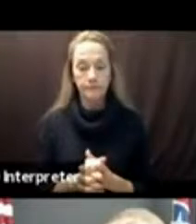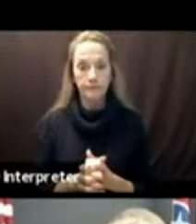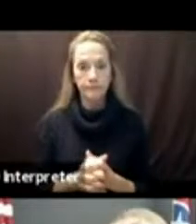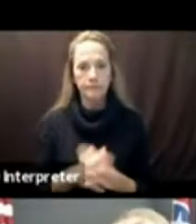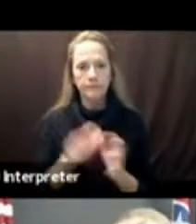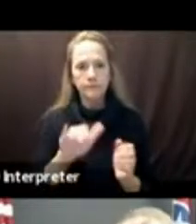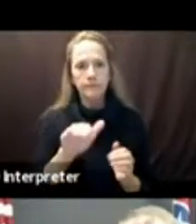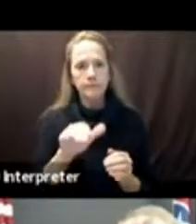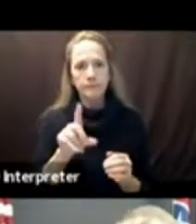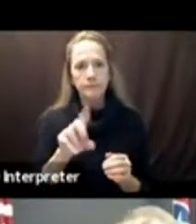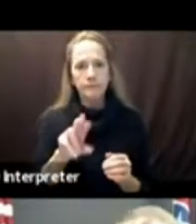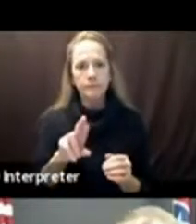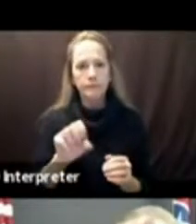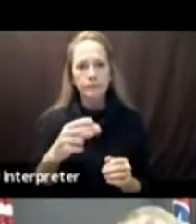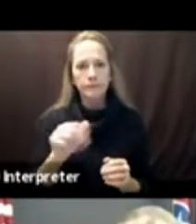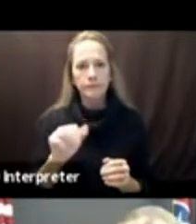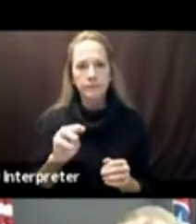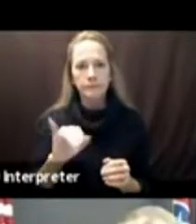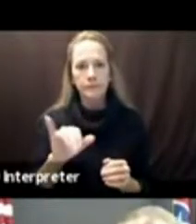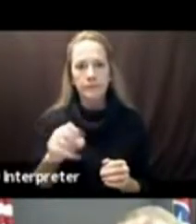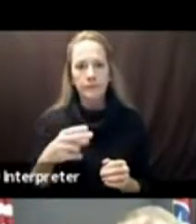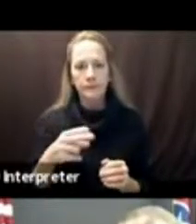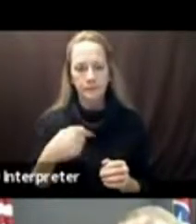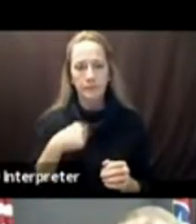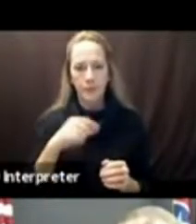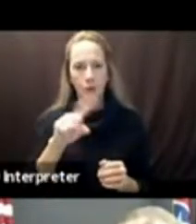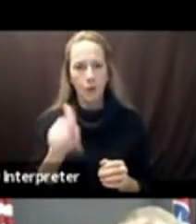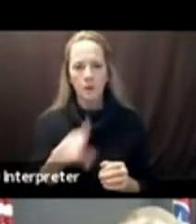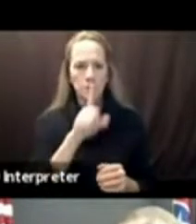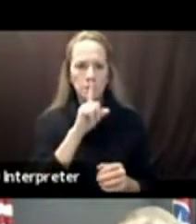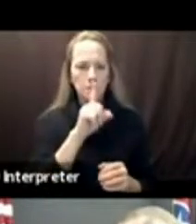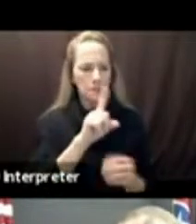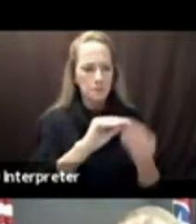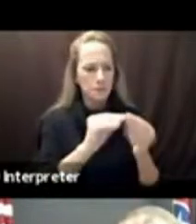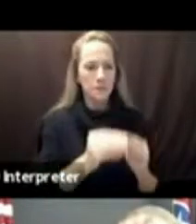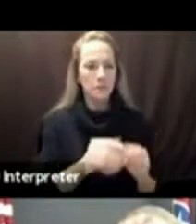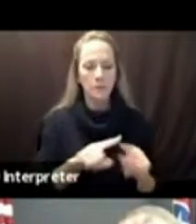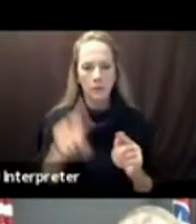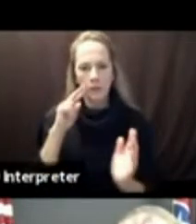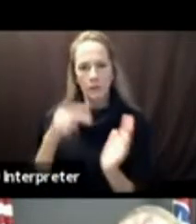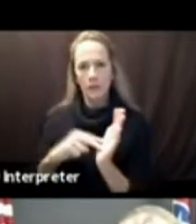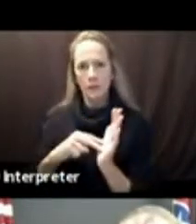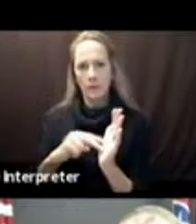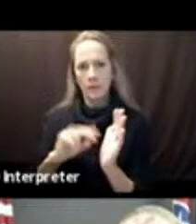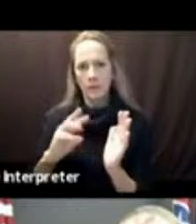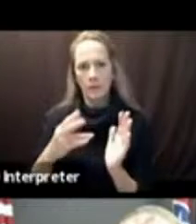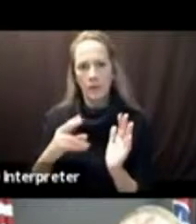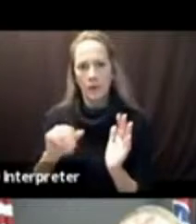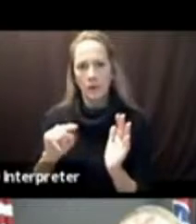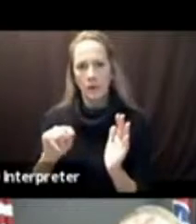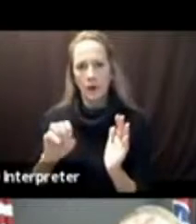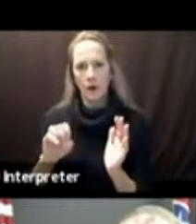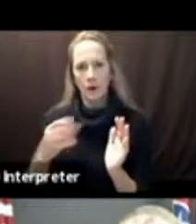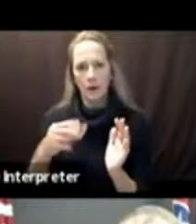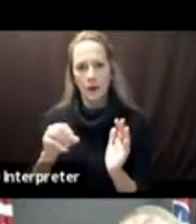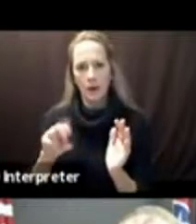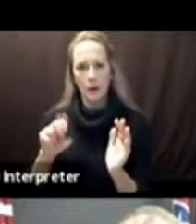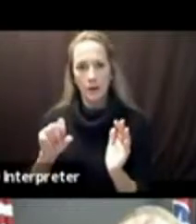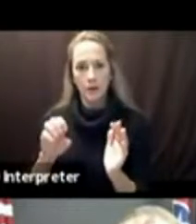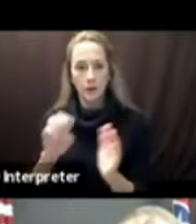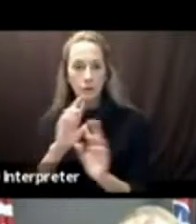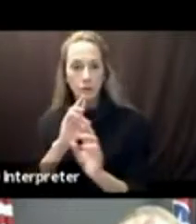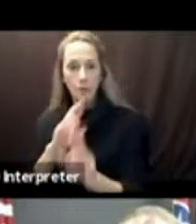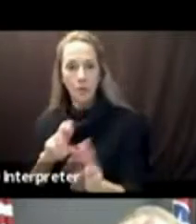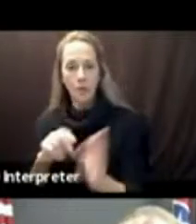Dr. Shamiya, I do have one question. It's not about your data, but when we look at the White House report, one of the things they talk about is